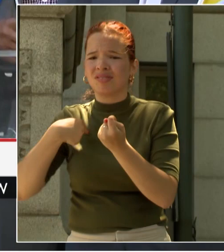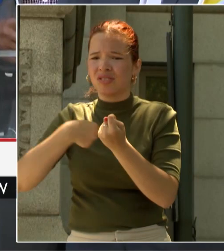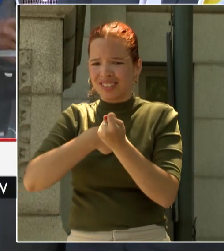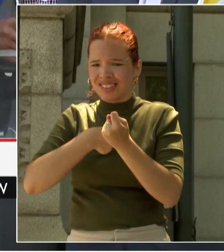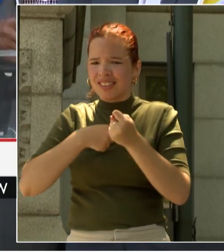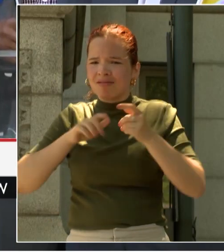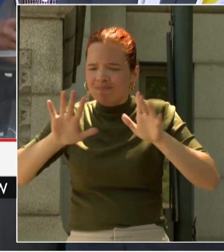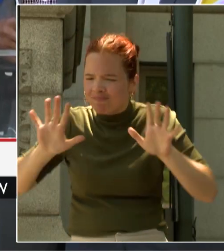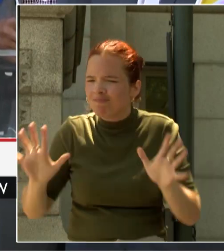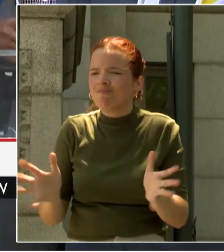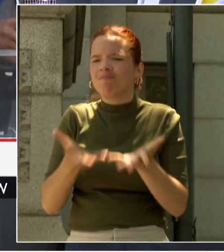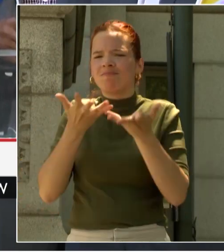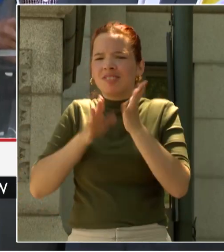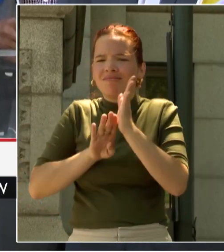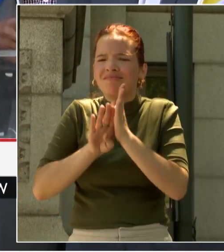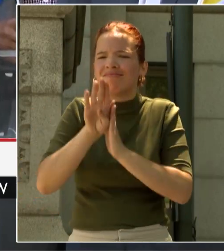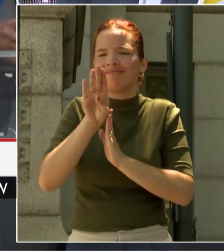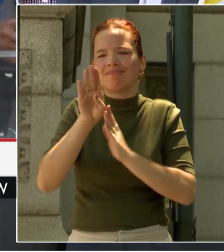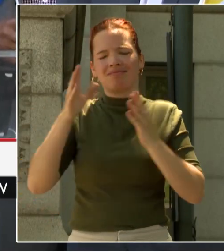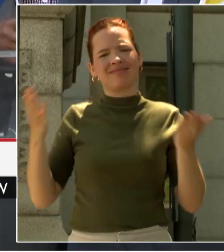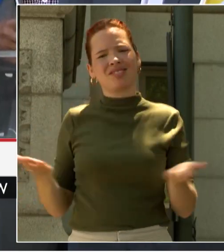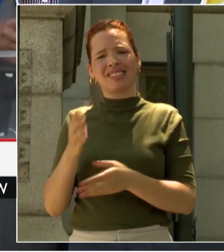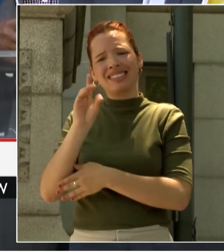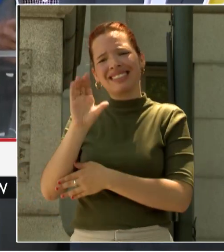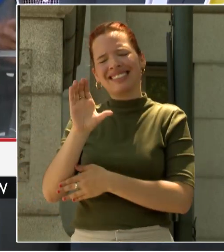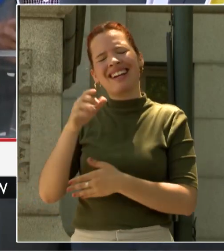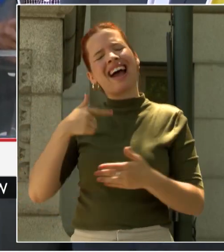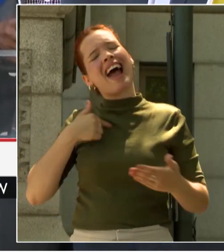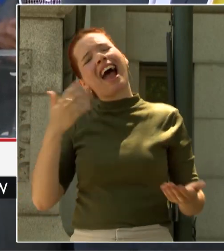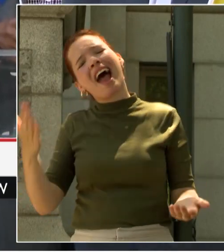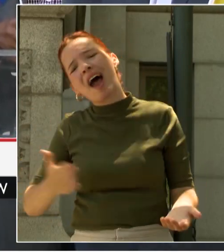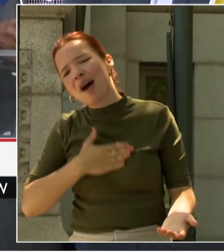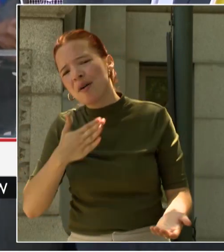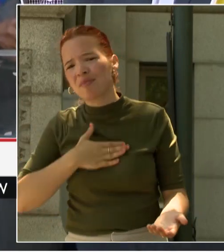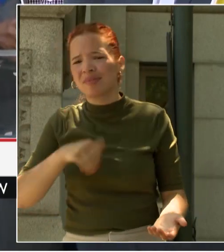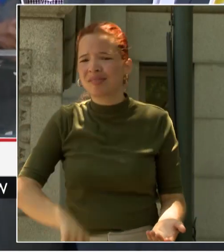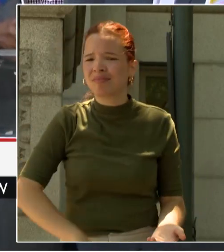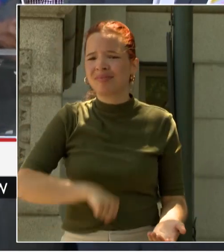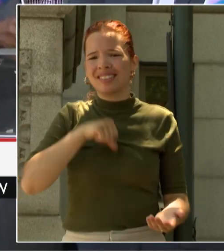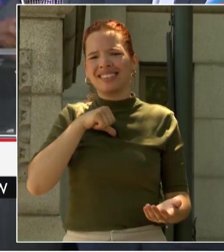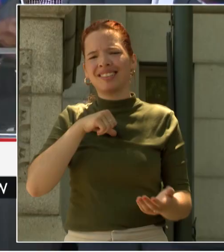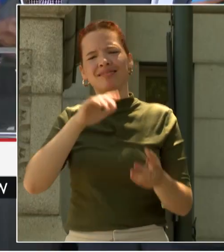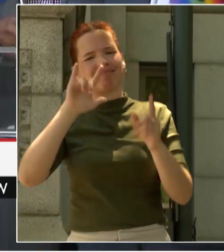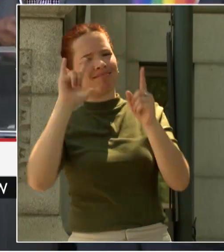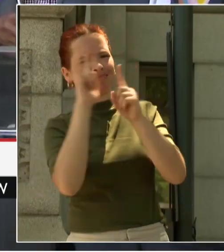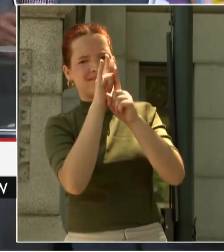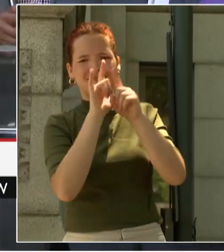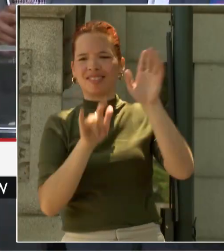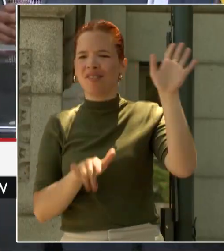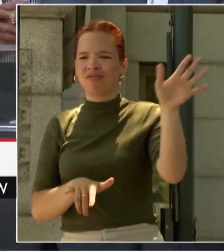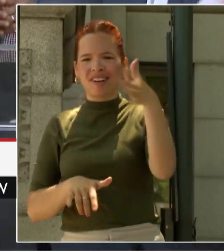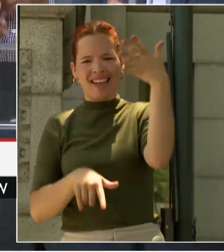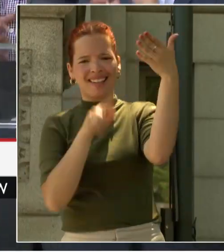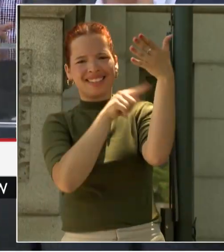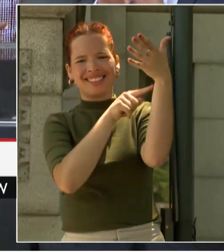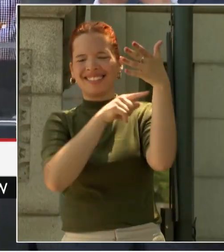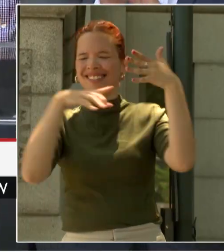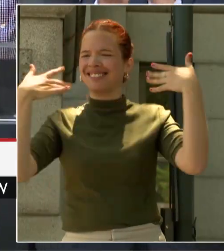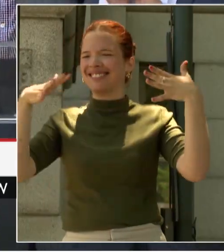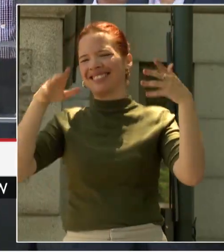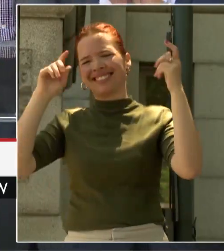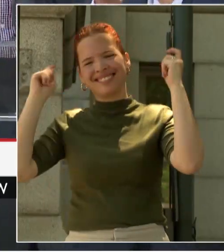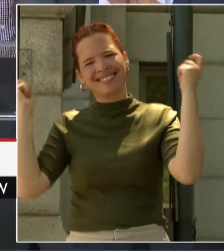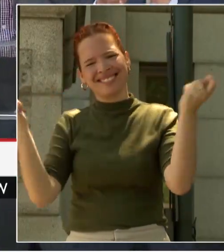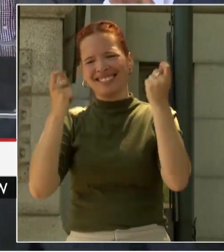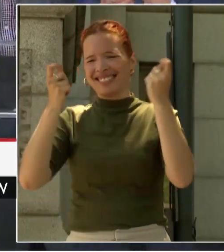in the District of Columbia. Happy Pride. Let's love this flag, and let's be excited because this is history, and it's